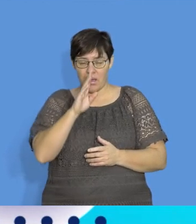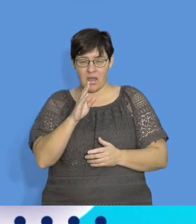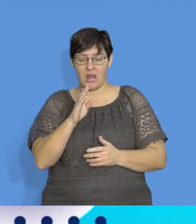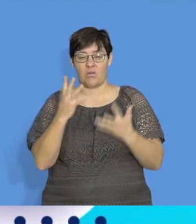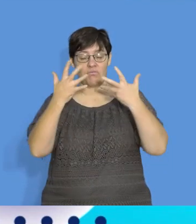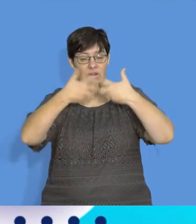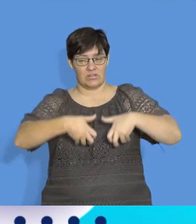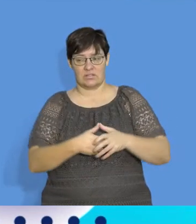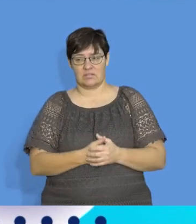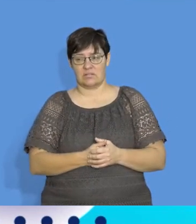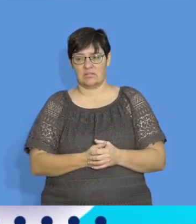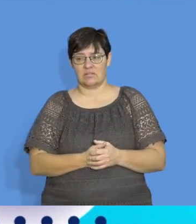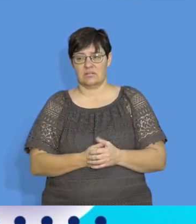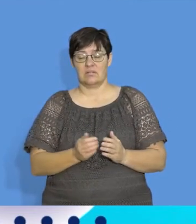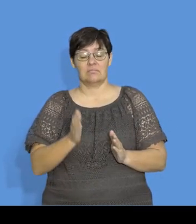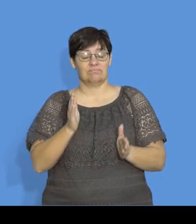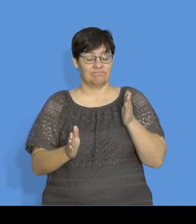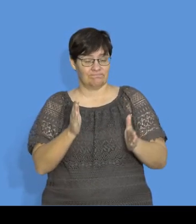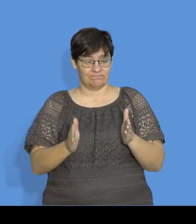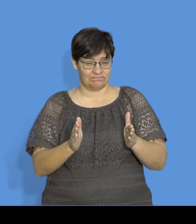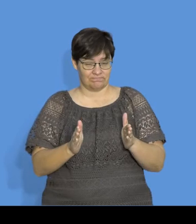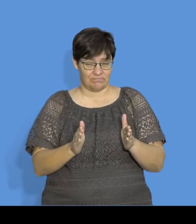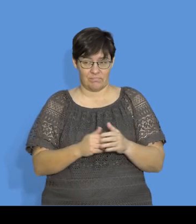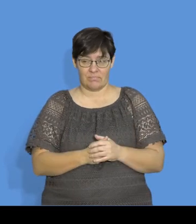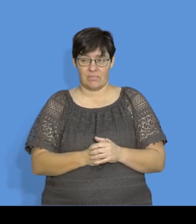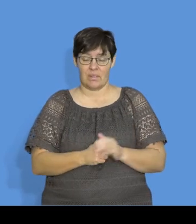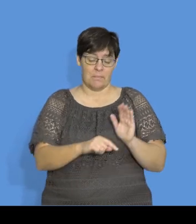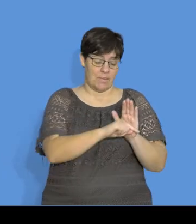Remember we said correlation is between